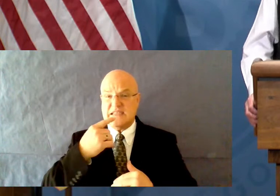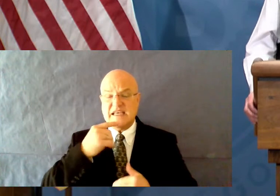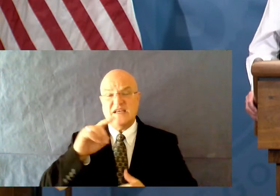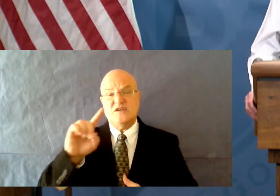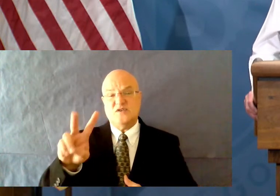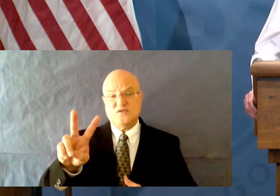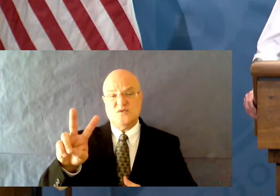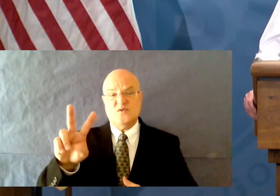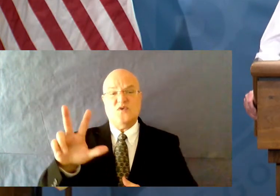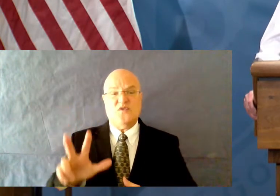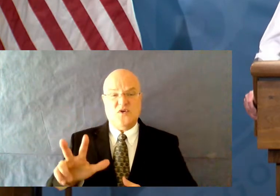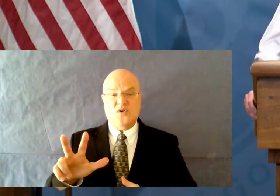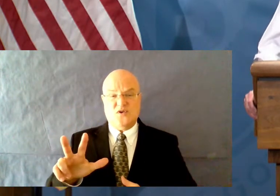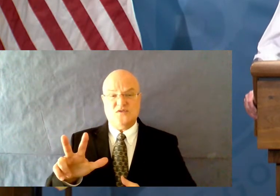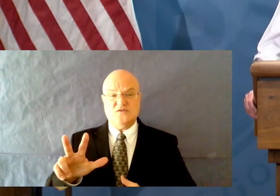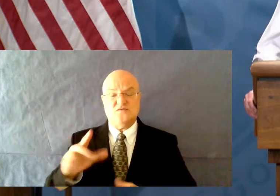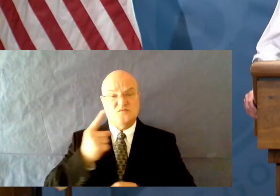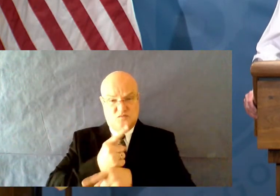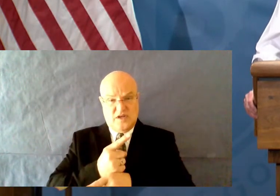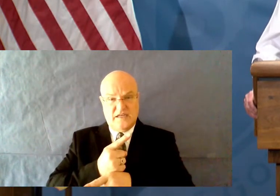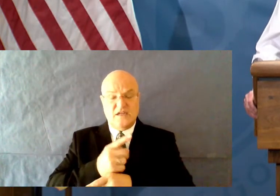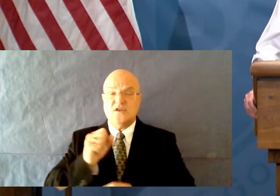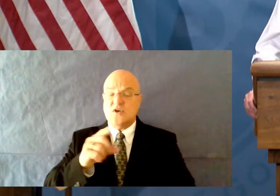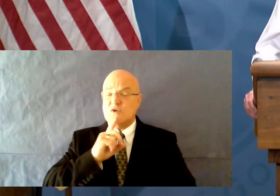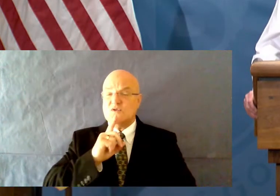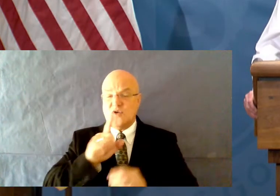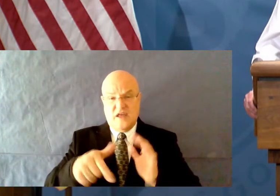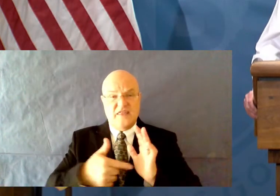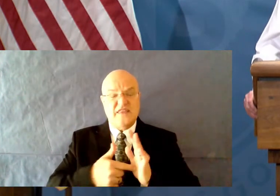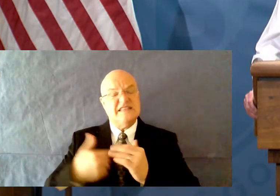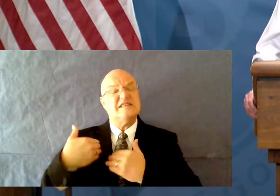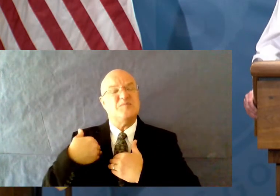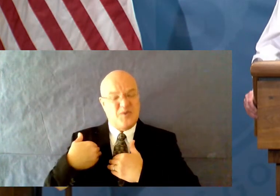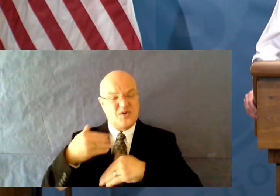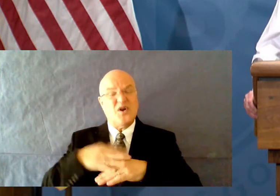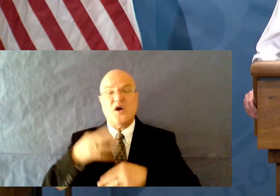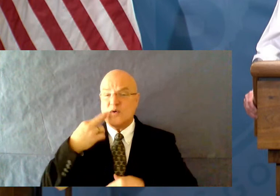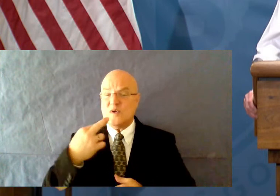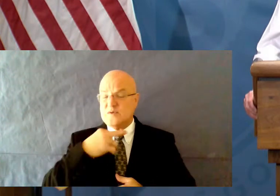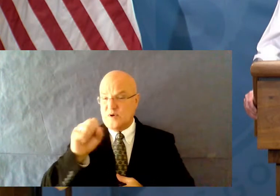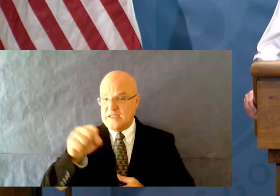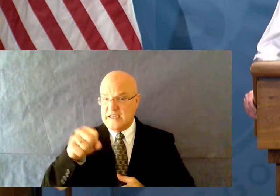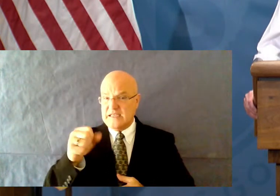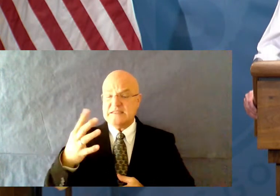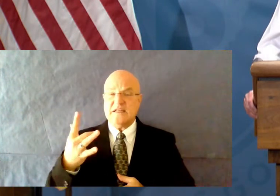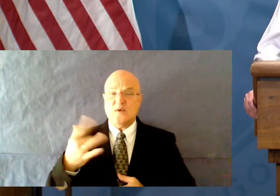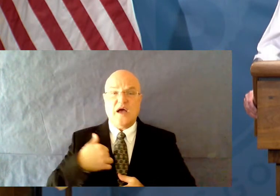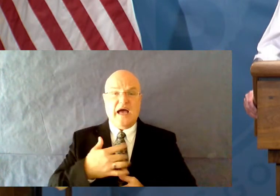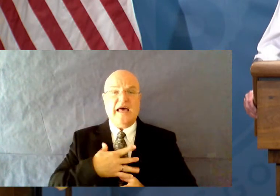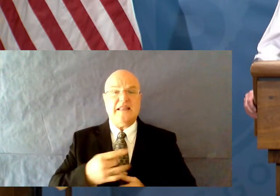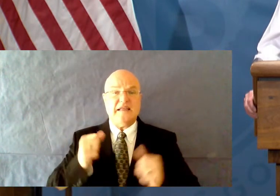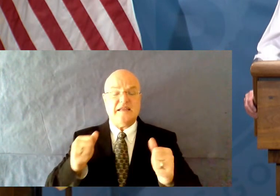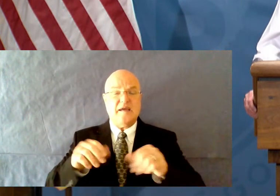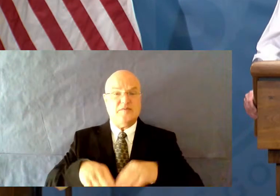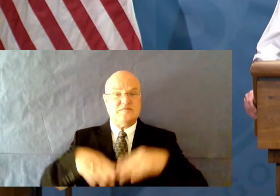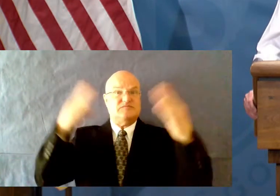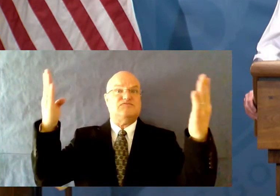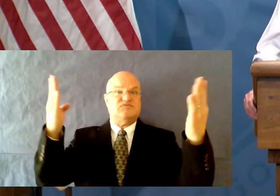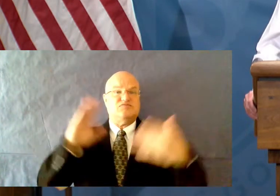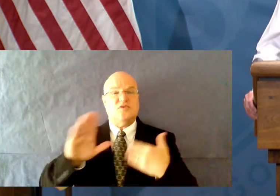2/3 capacity. You're right. And so sure, this is a burden on our restaurants, and that's why I'd like to be able to lift all of